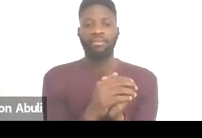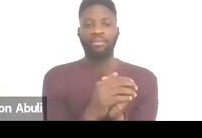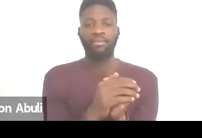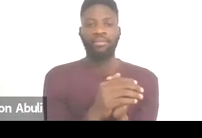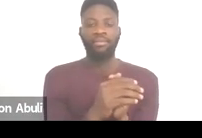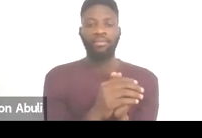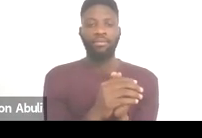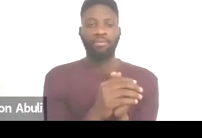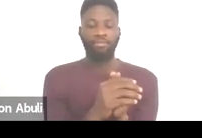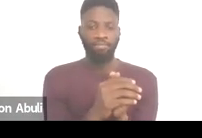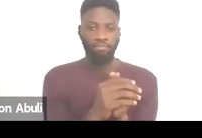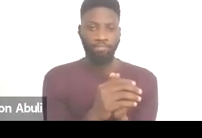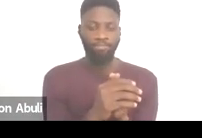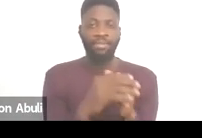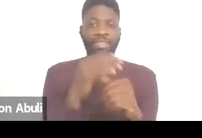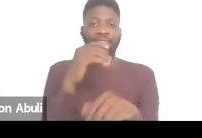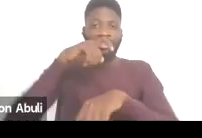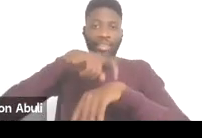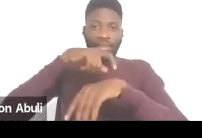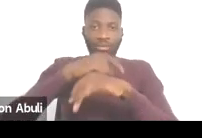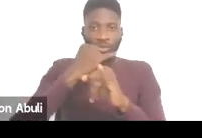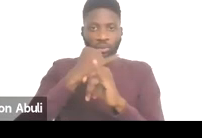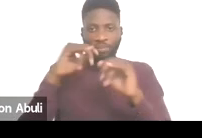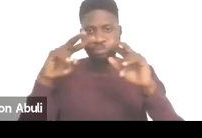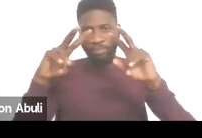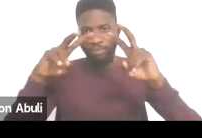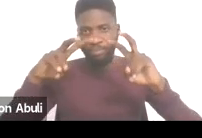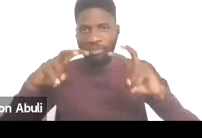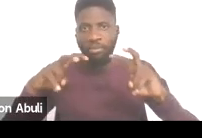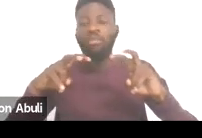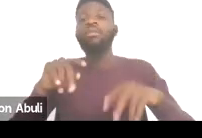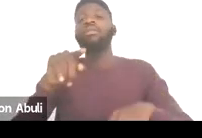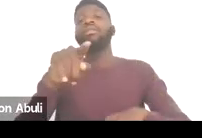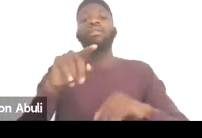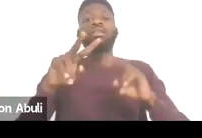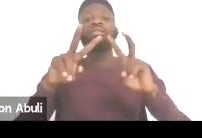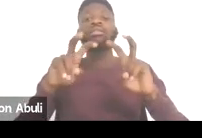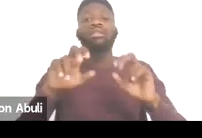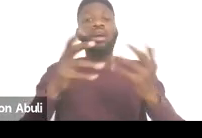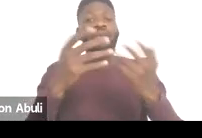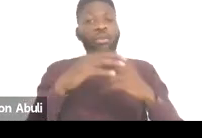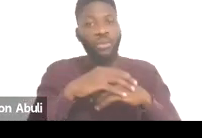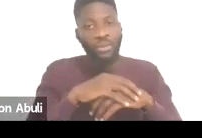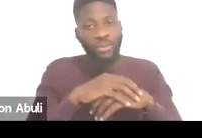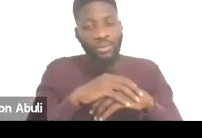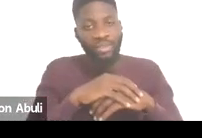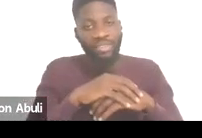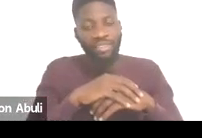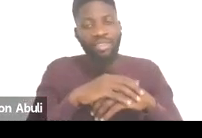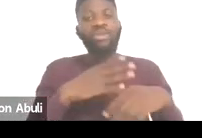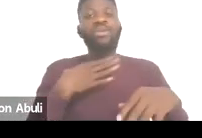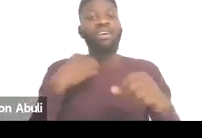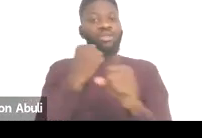As we are searching for a job, how do you search? How do you search for that job that you want?